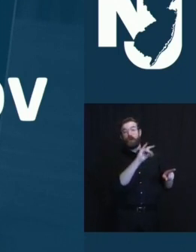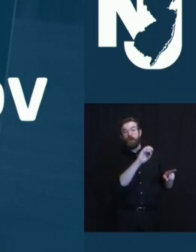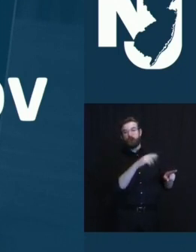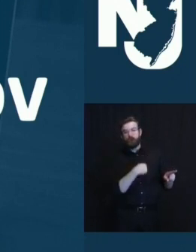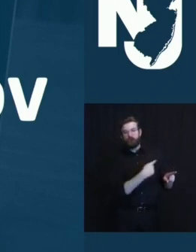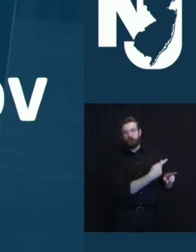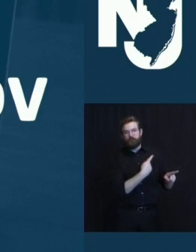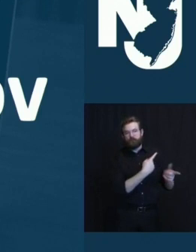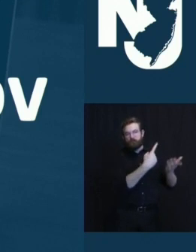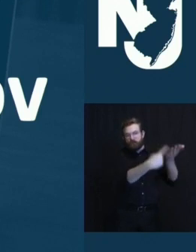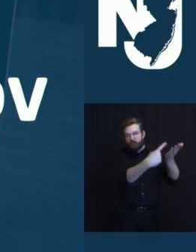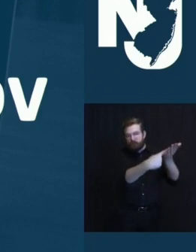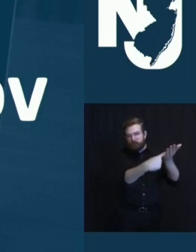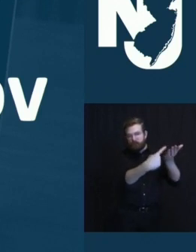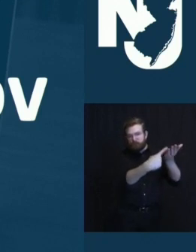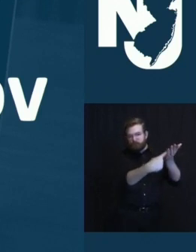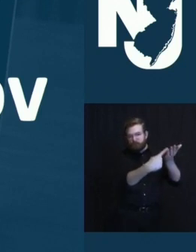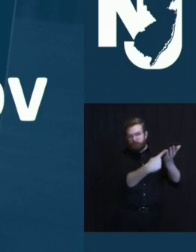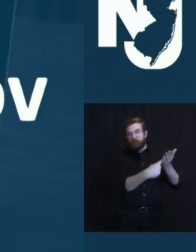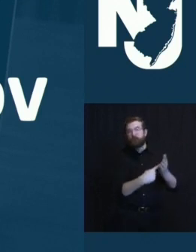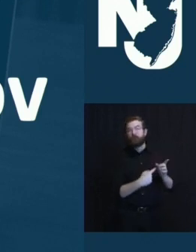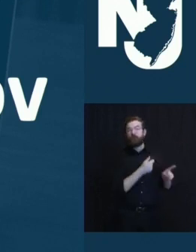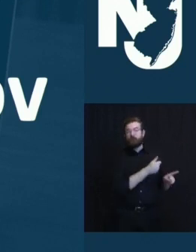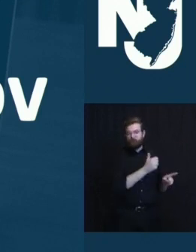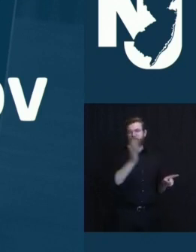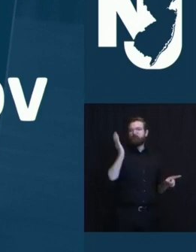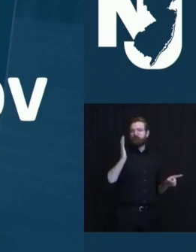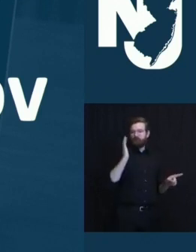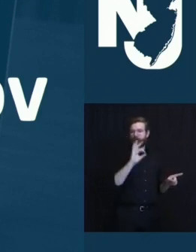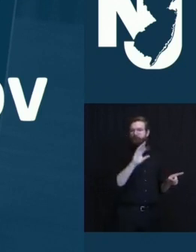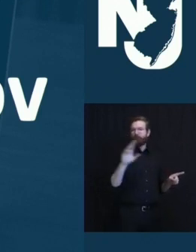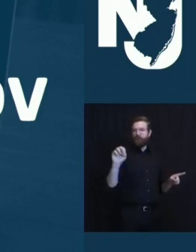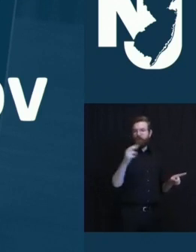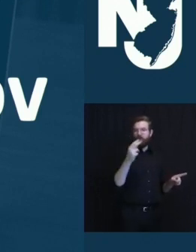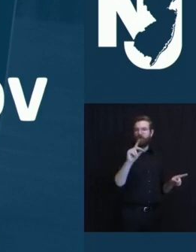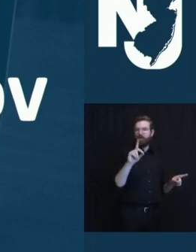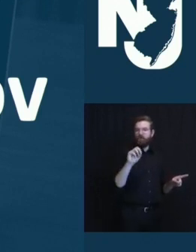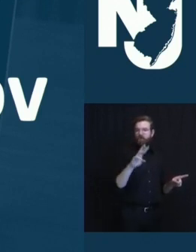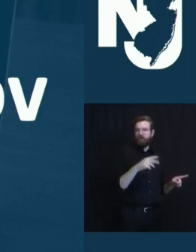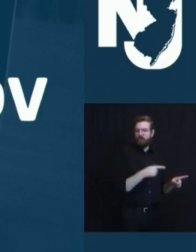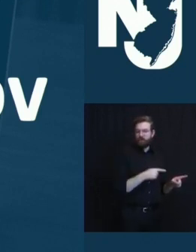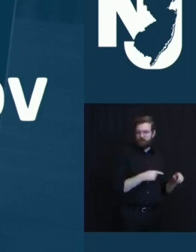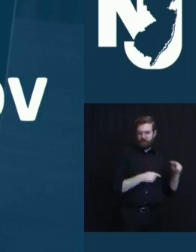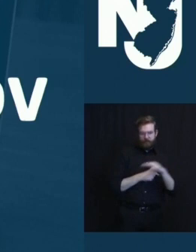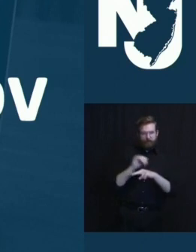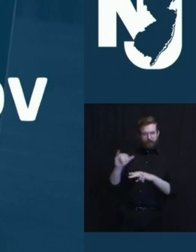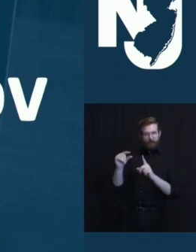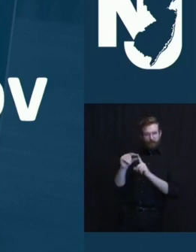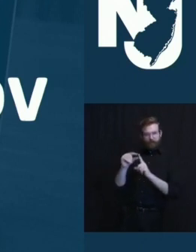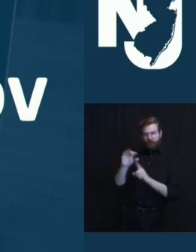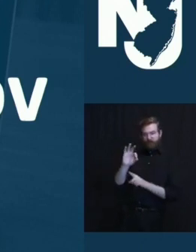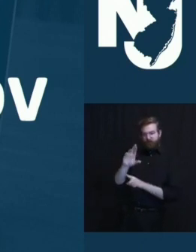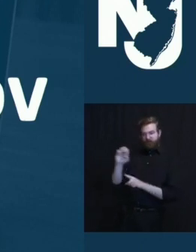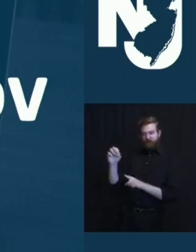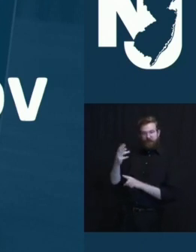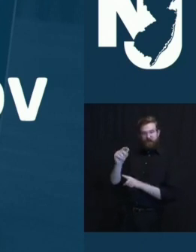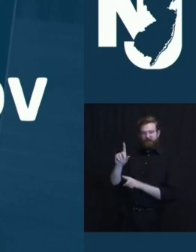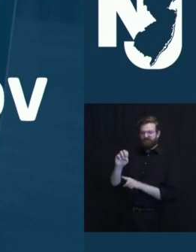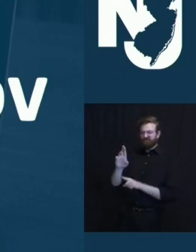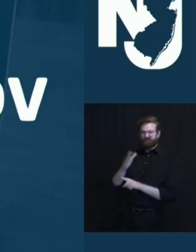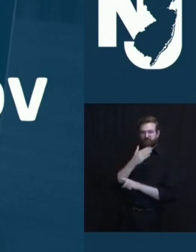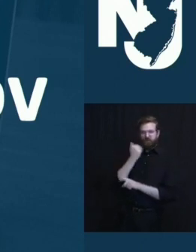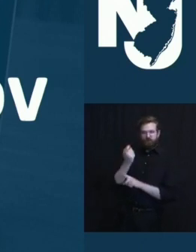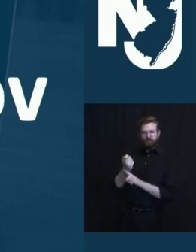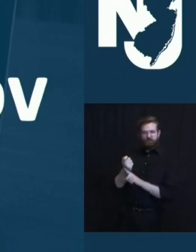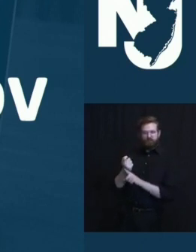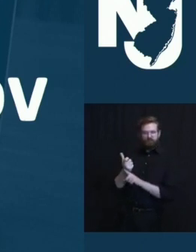name went into the dustbin of history, and I'm very happy we're going to do it, I hope, sooner than later. Next, I want to reiterate the